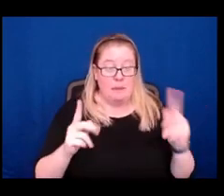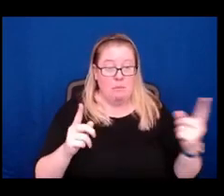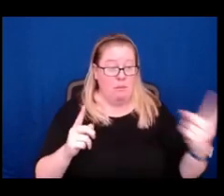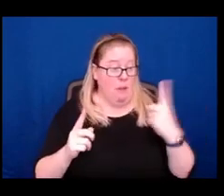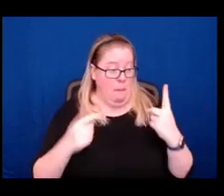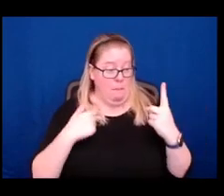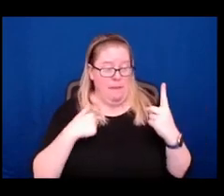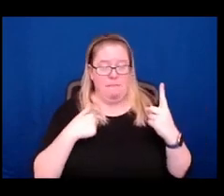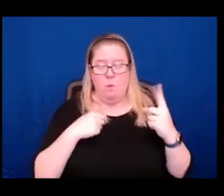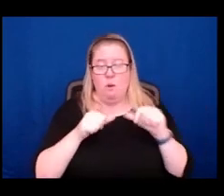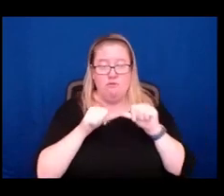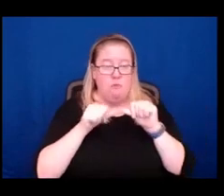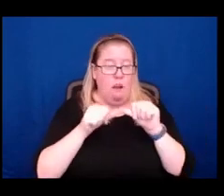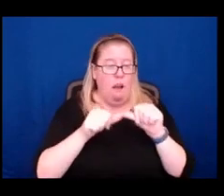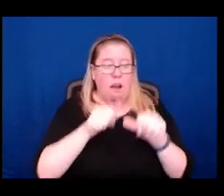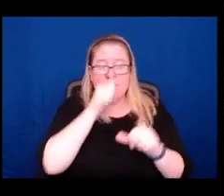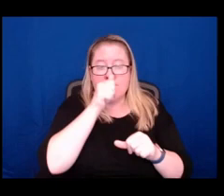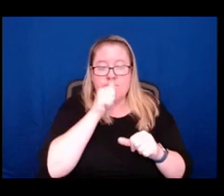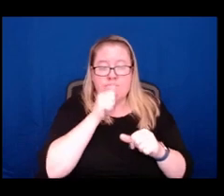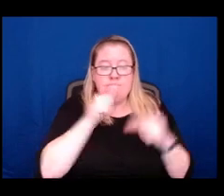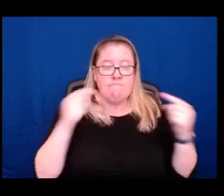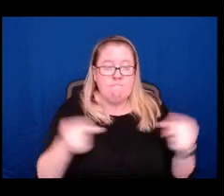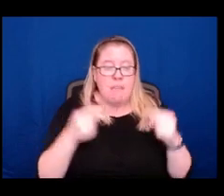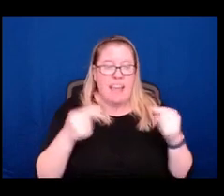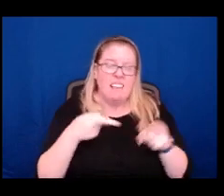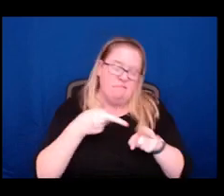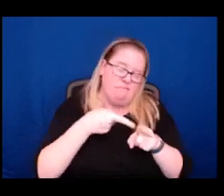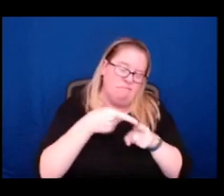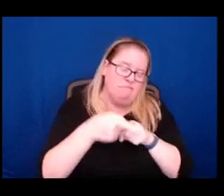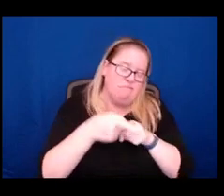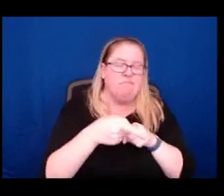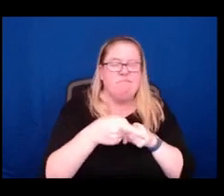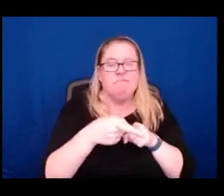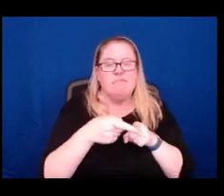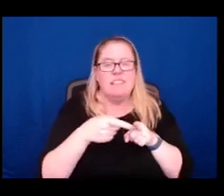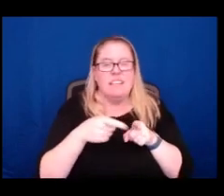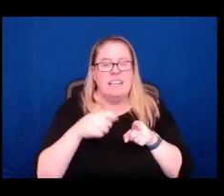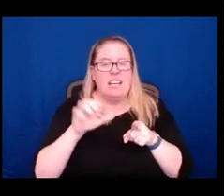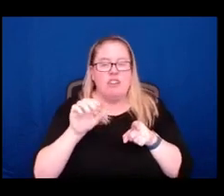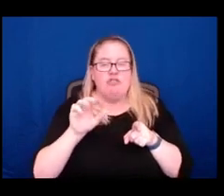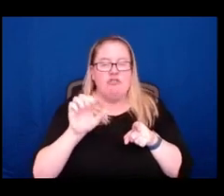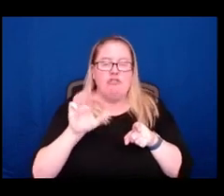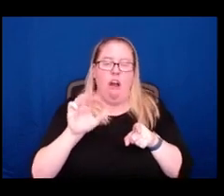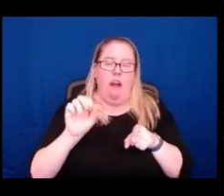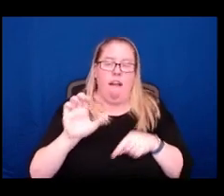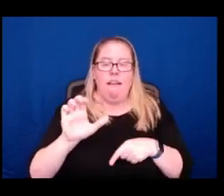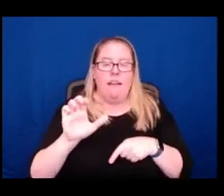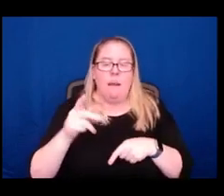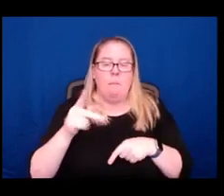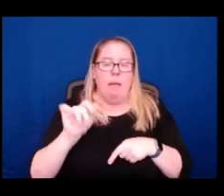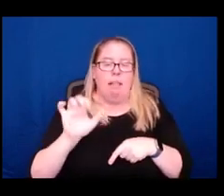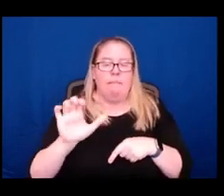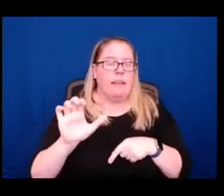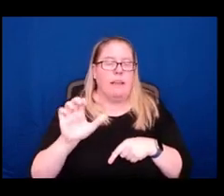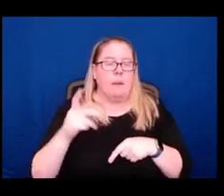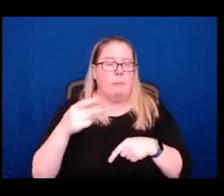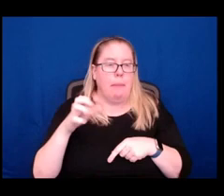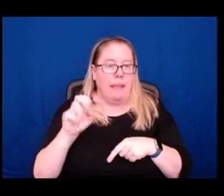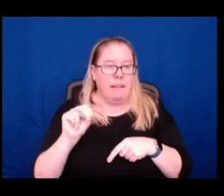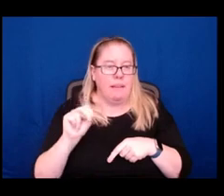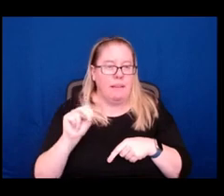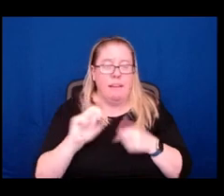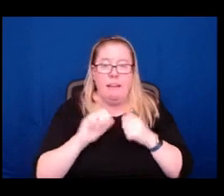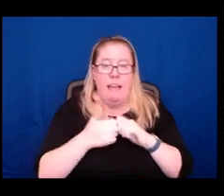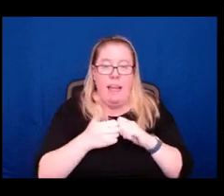pain. I think that's really my main specialty right now, is chronic pelvic pain. And sometimes that manifests in the form of prolonged